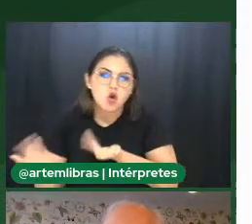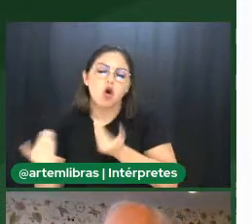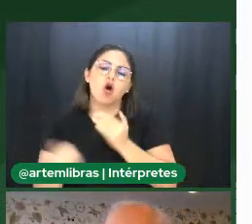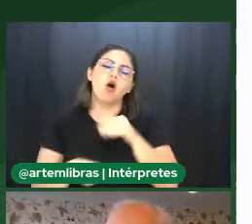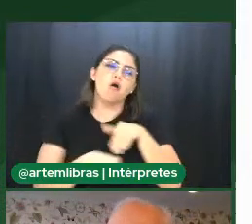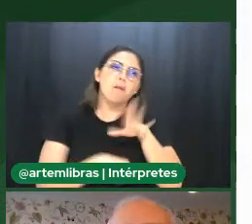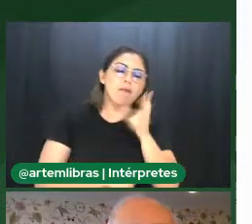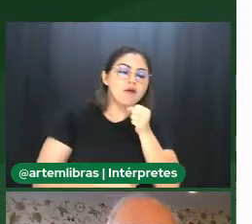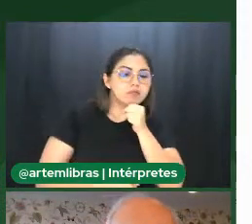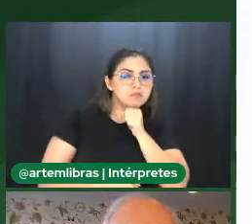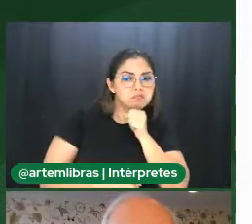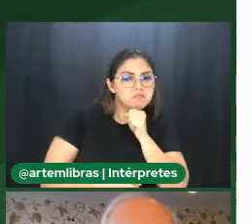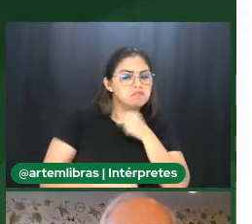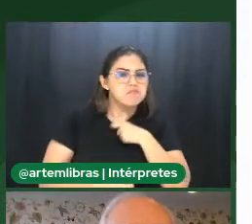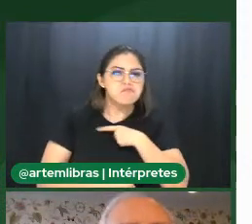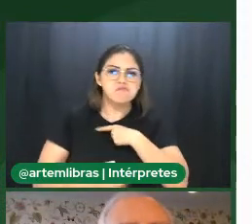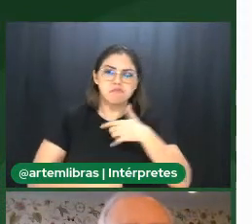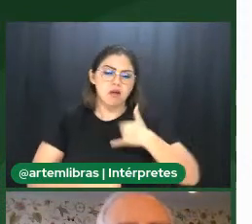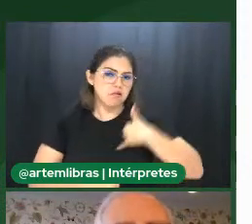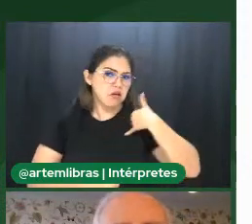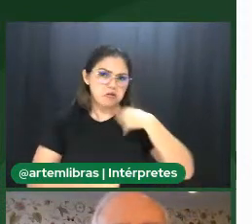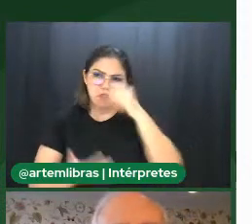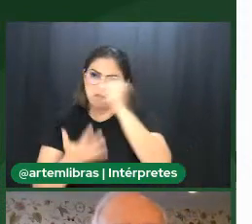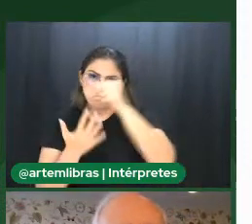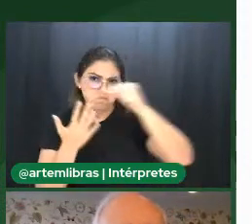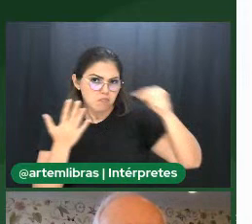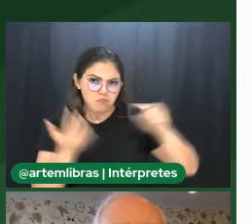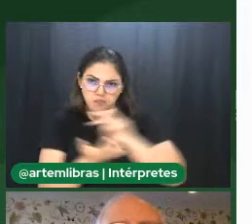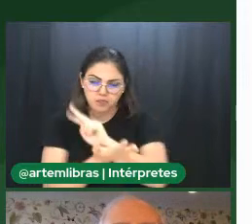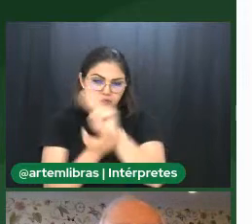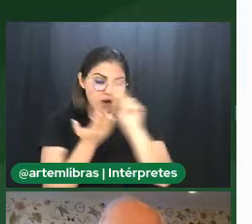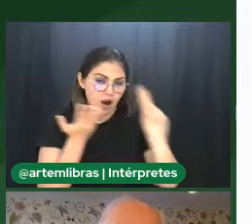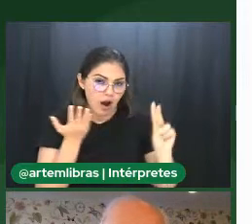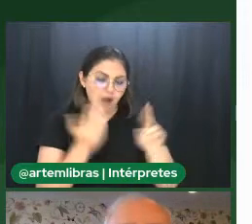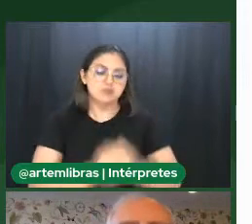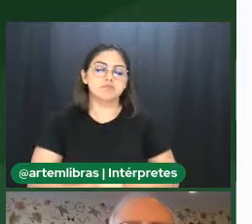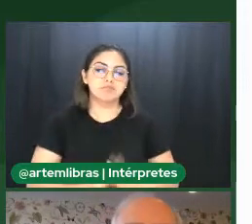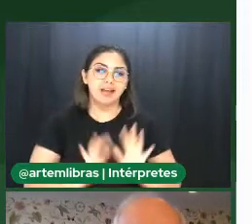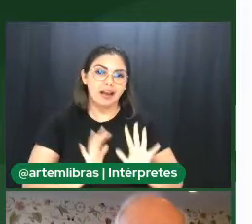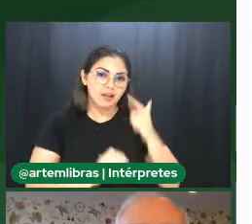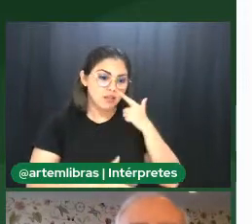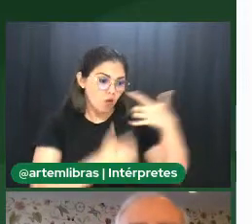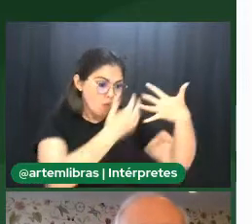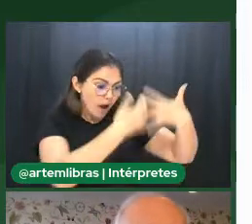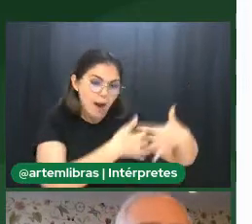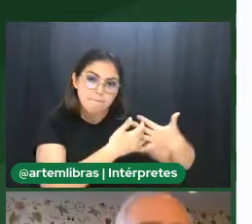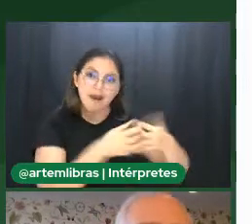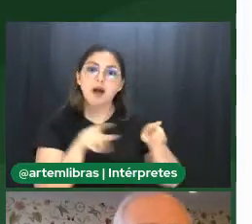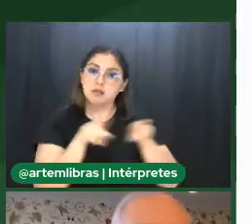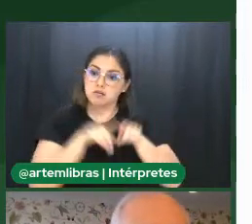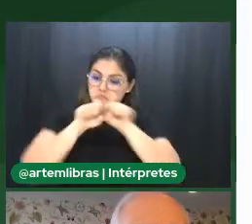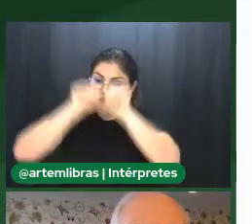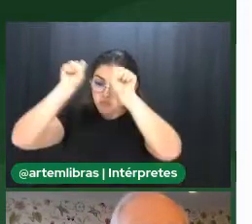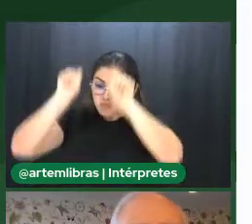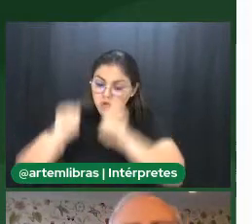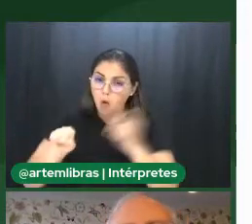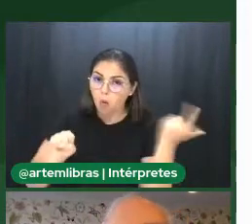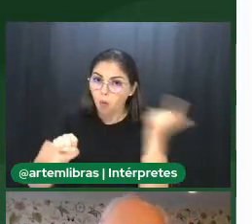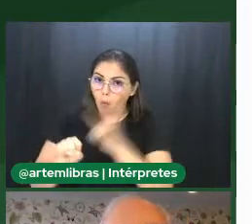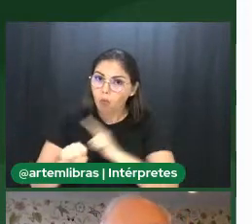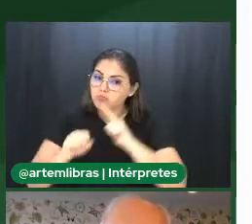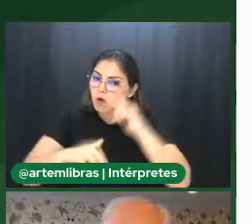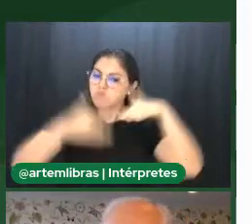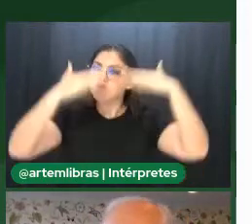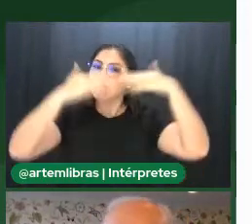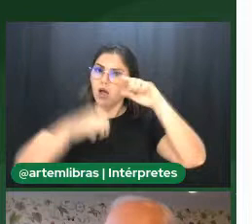ages. And so we're getting to be a more sophisticated system that will be more reliable, safe, and trustworthy.